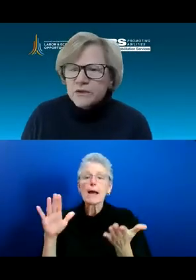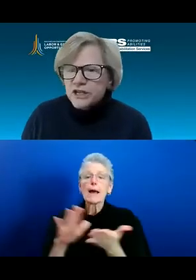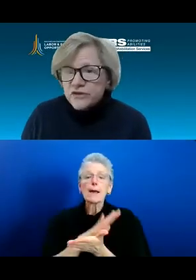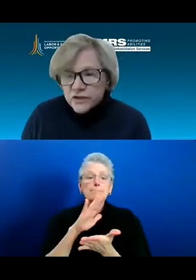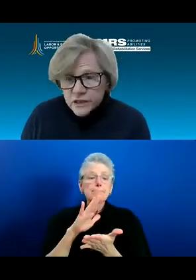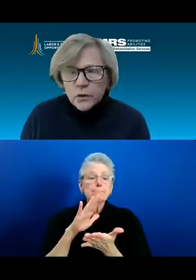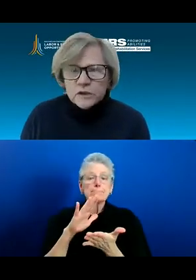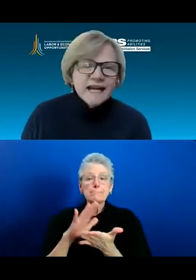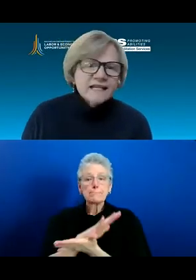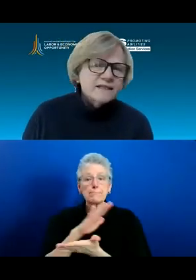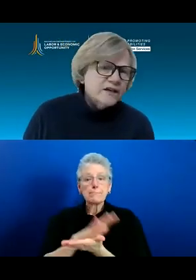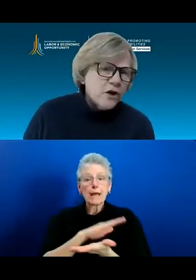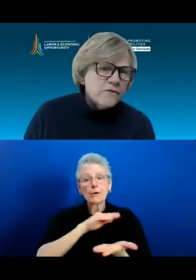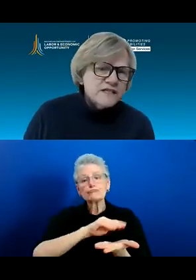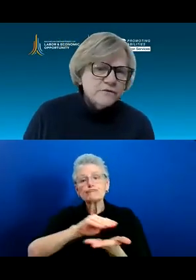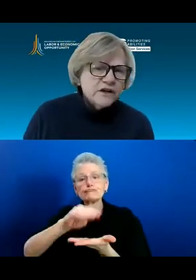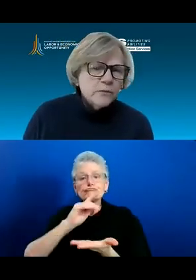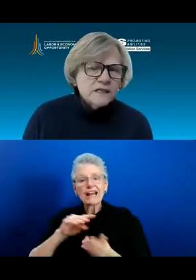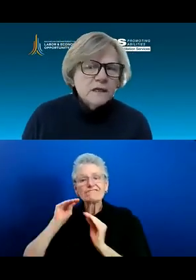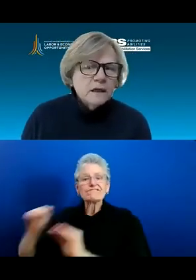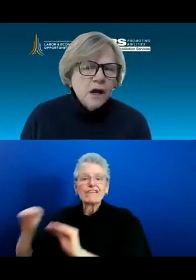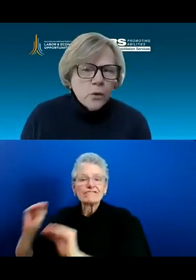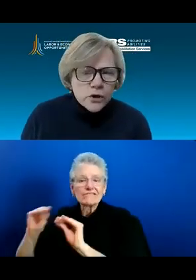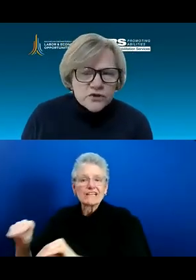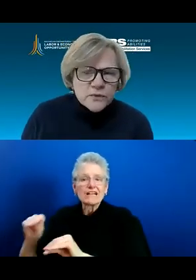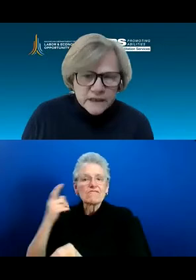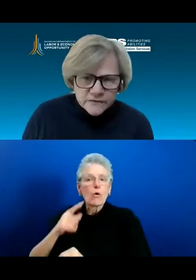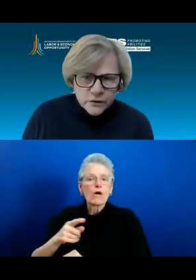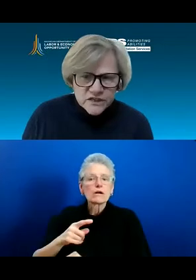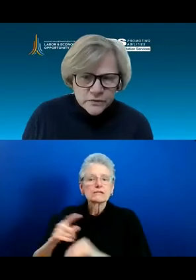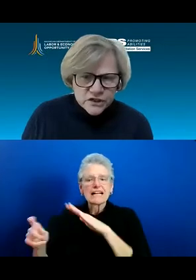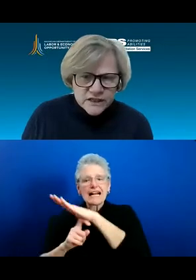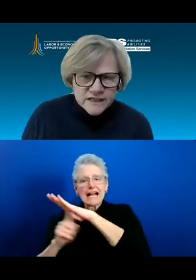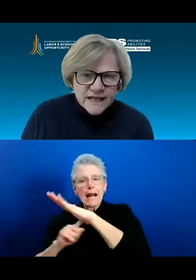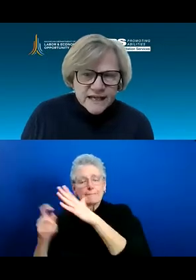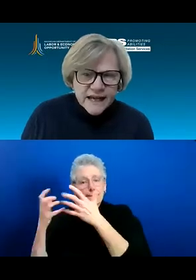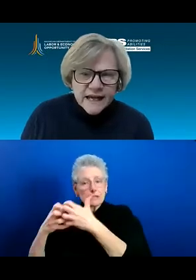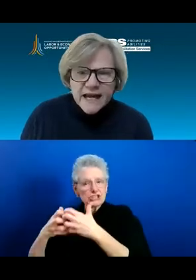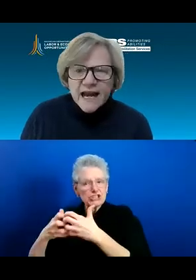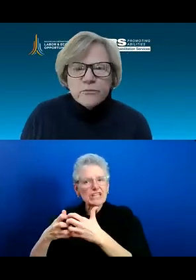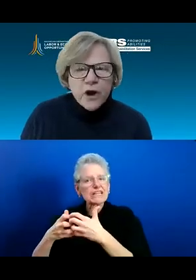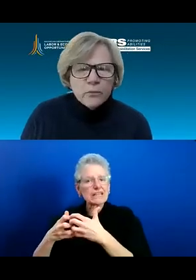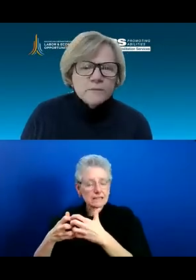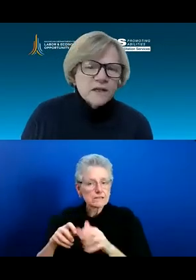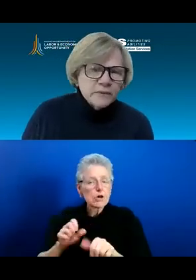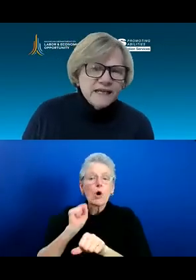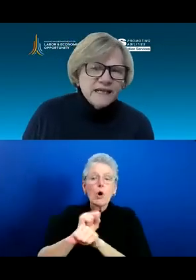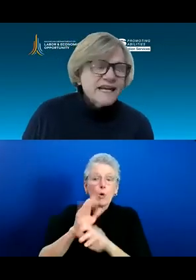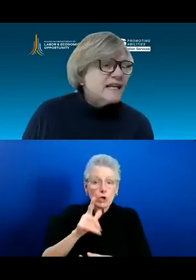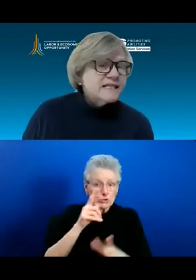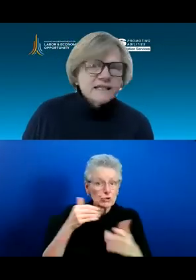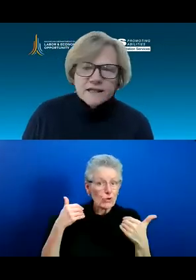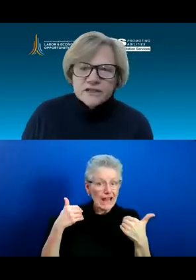copy machines are typical tasks in an office environment. Workers with lifting restrictions can have problems